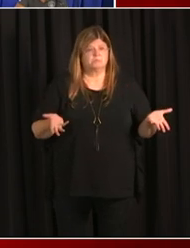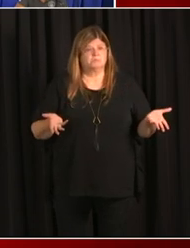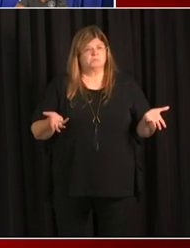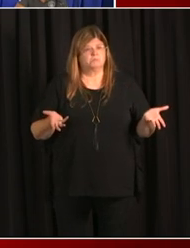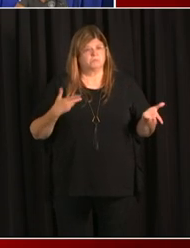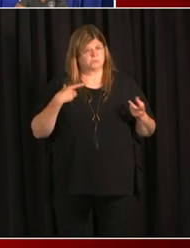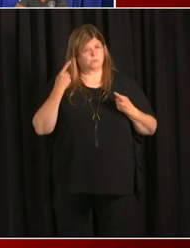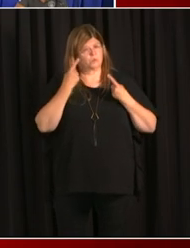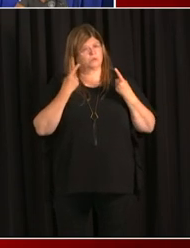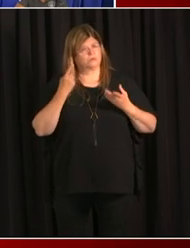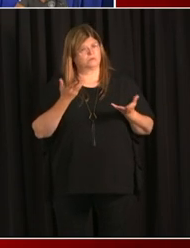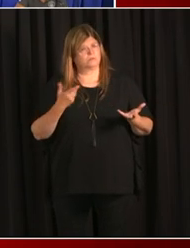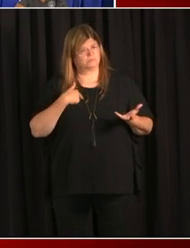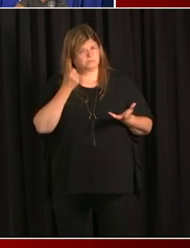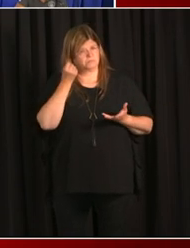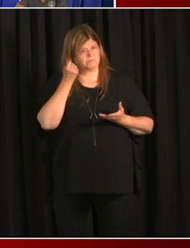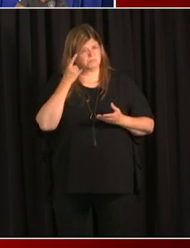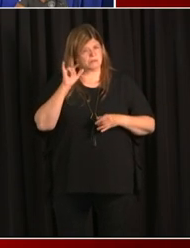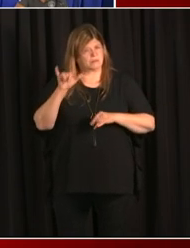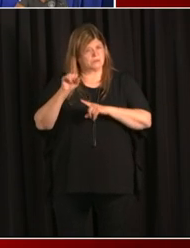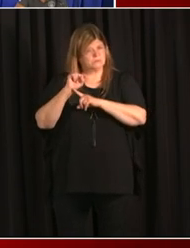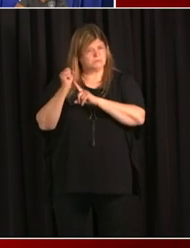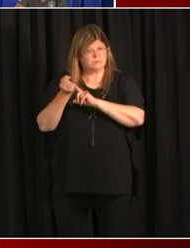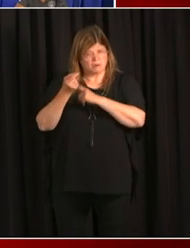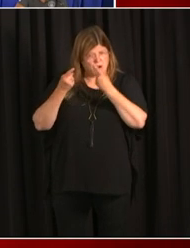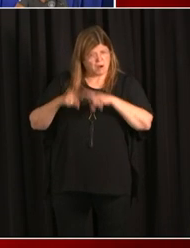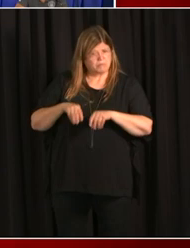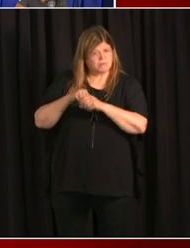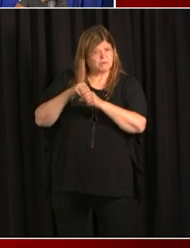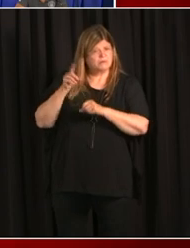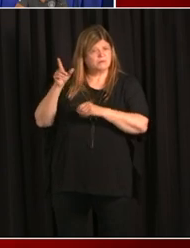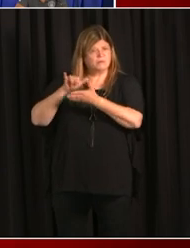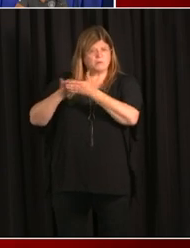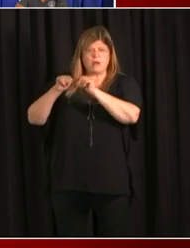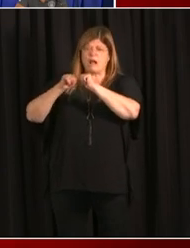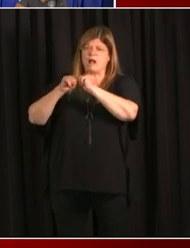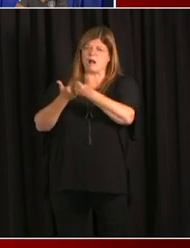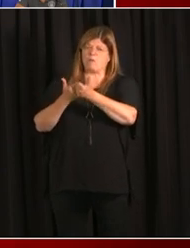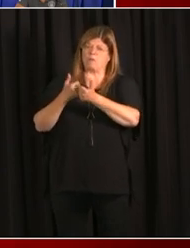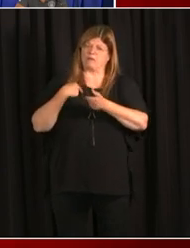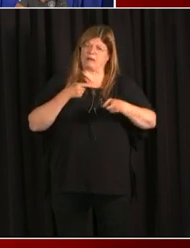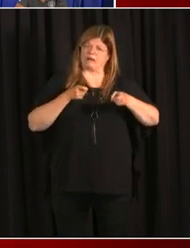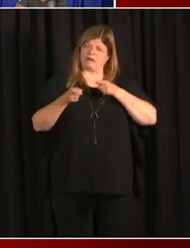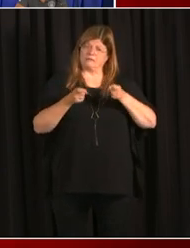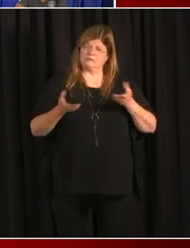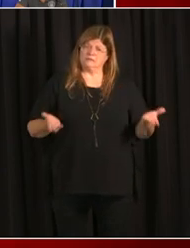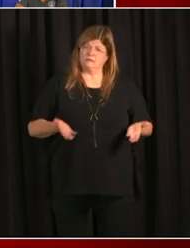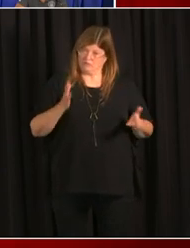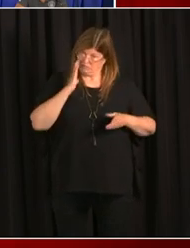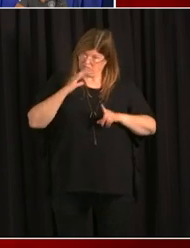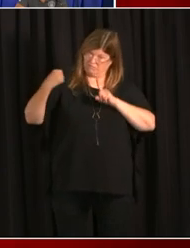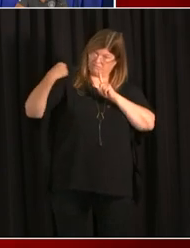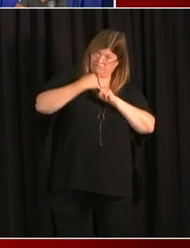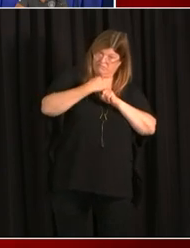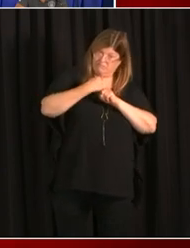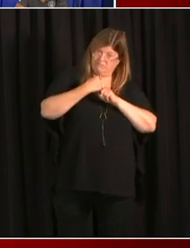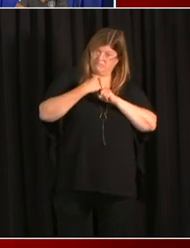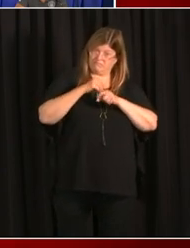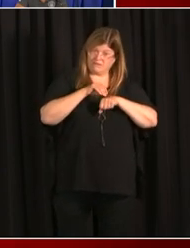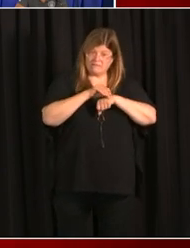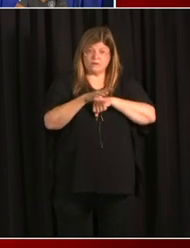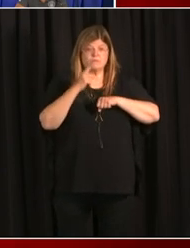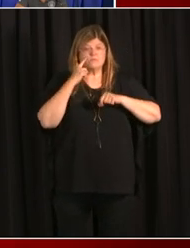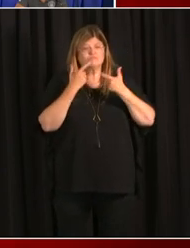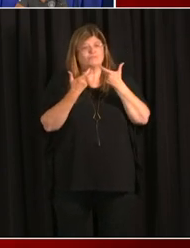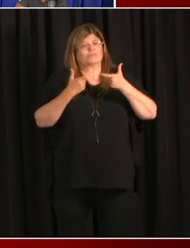just wondering what your understanding is, what happened there, how the district is handling it, and whether this is indicative of a